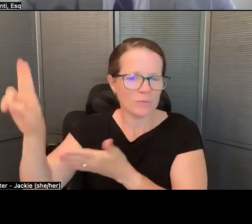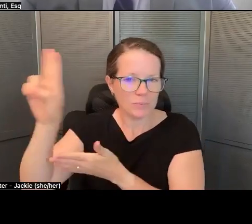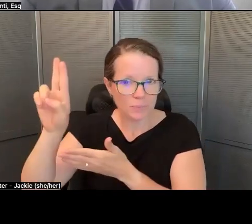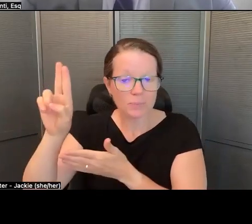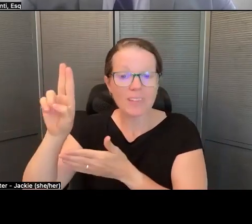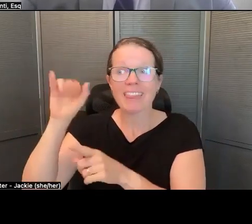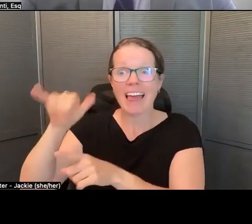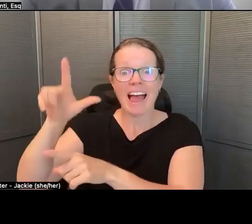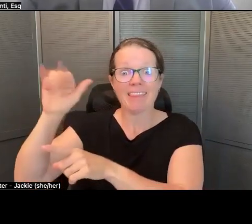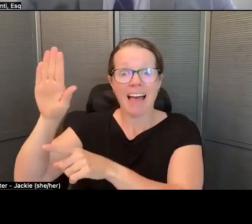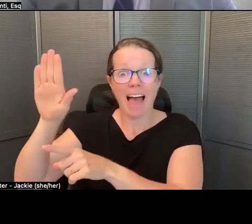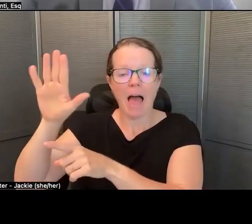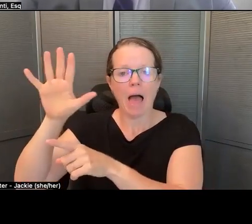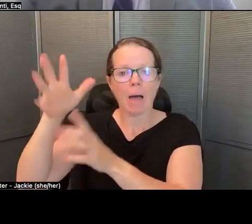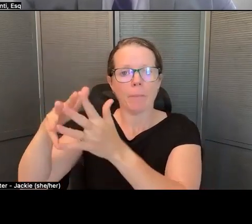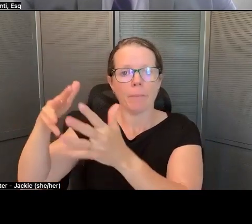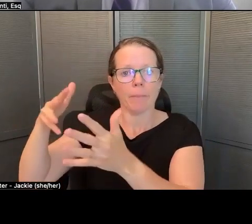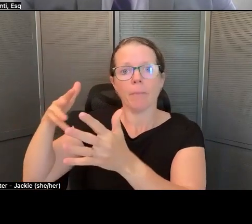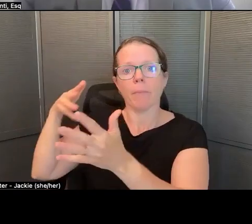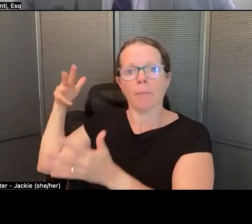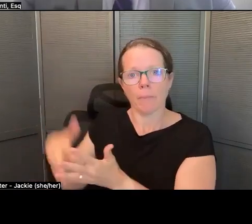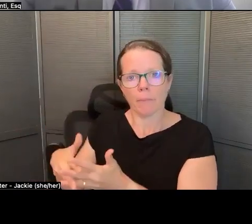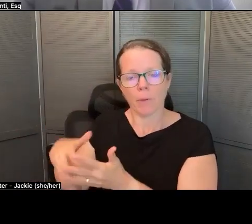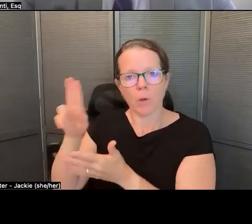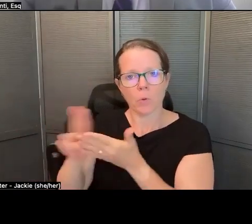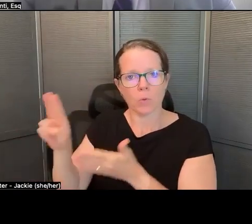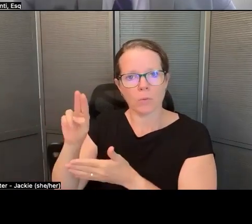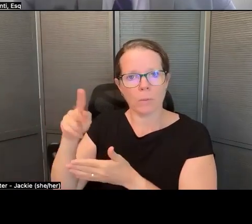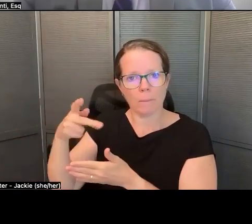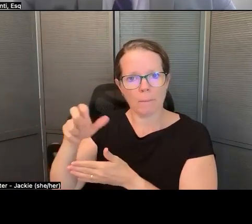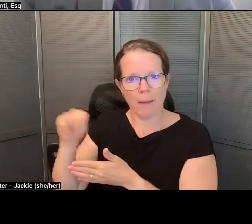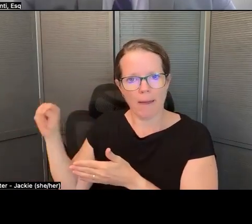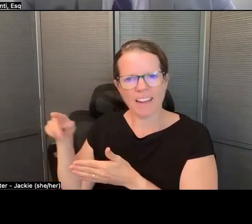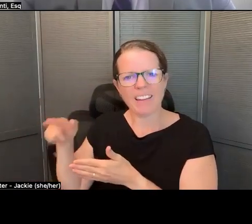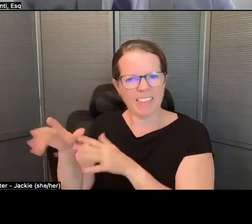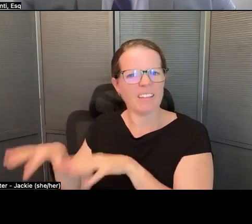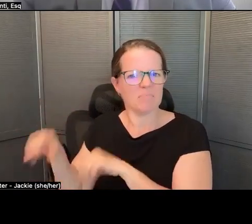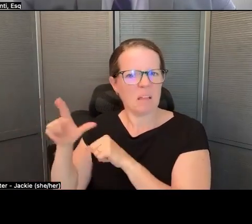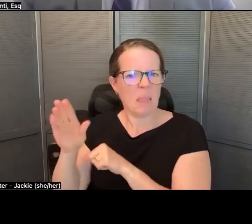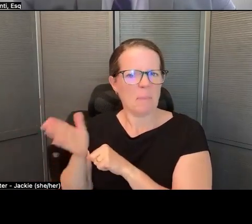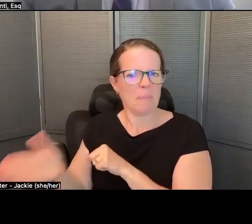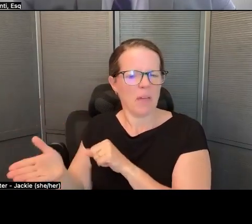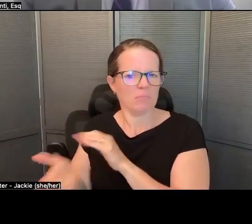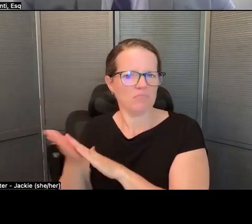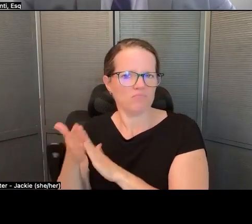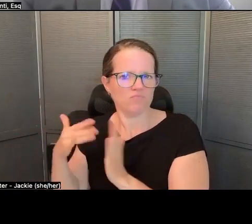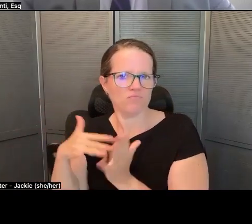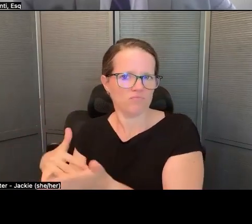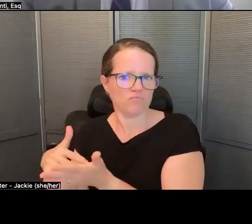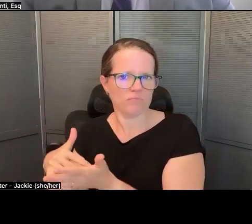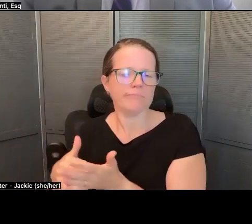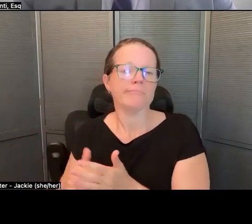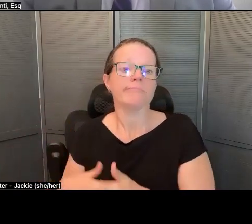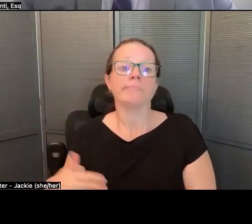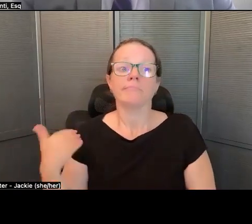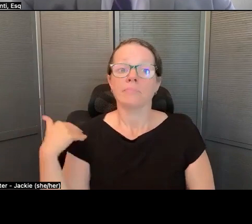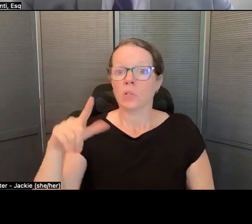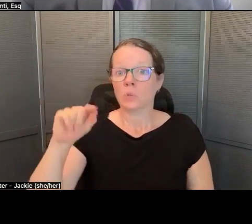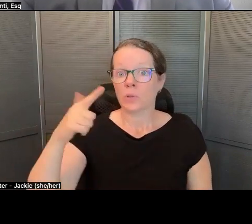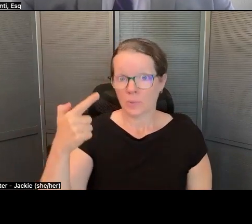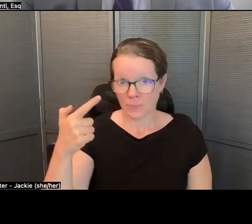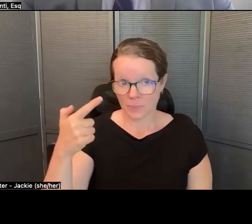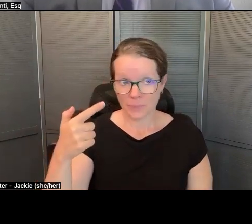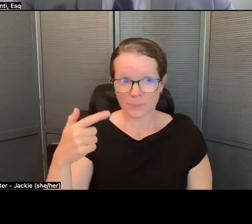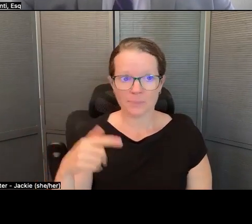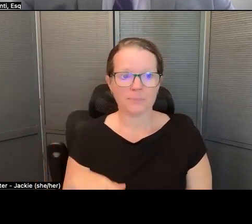Pennsylvania. So they picked up the study and completed it. It happened in about 2021. What they did was they looked at a group